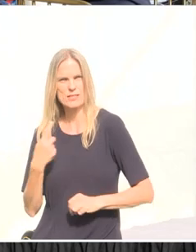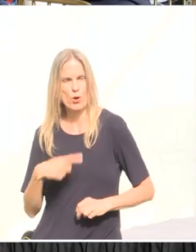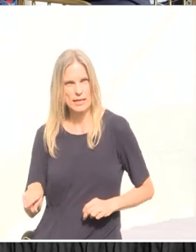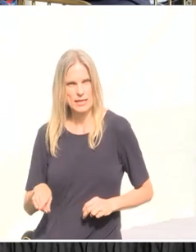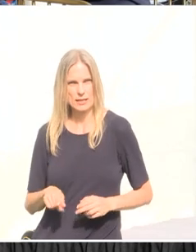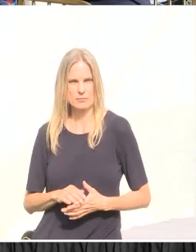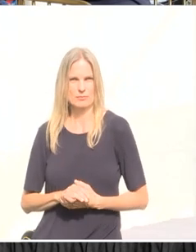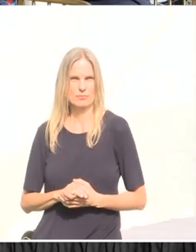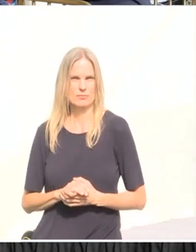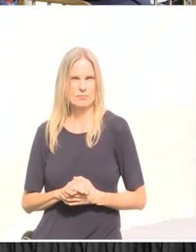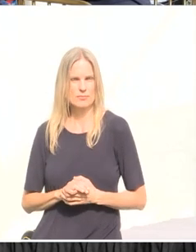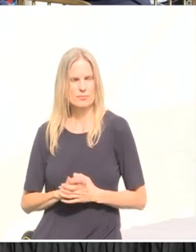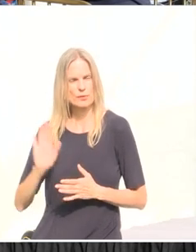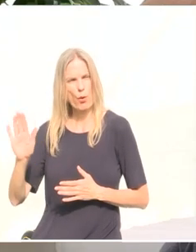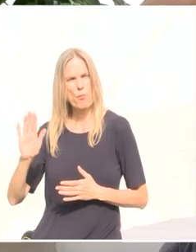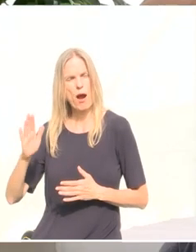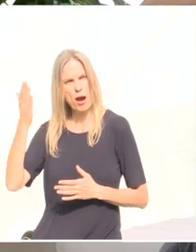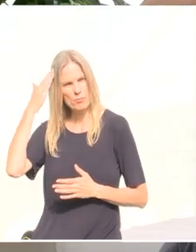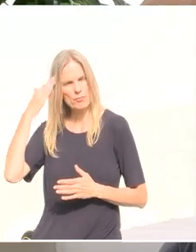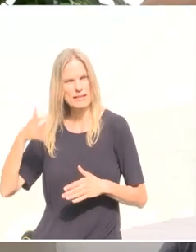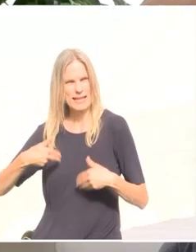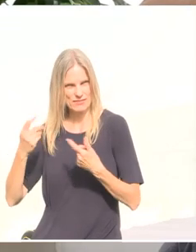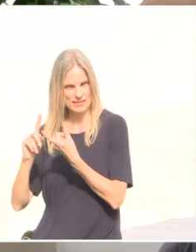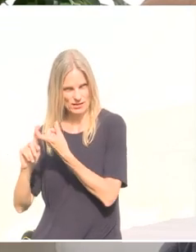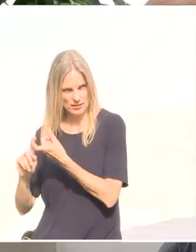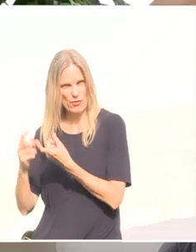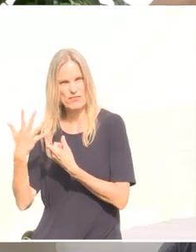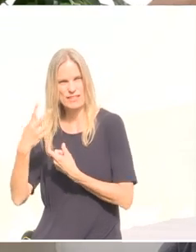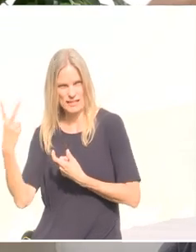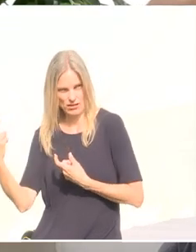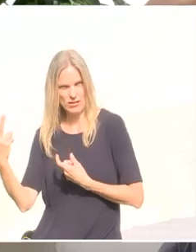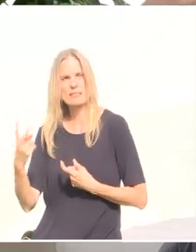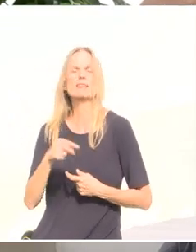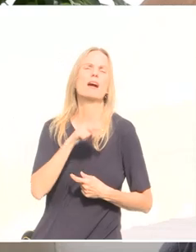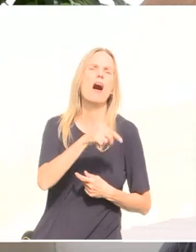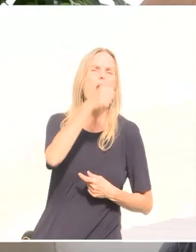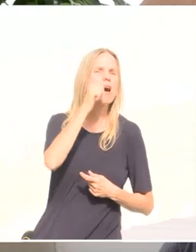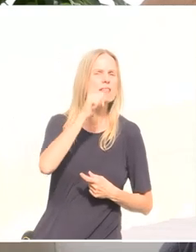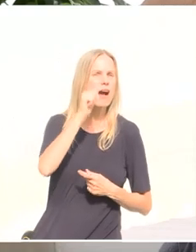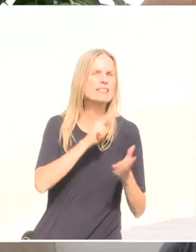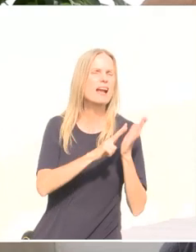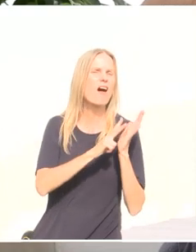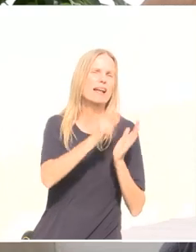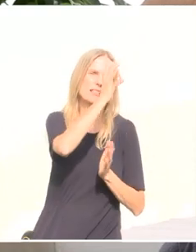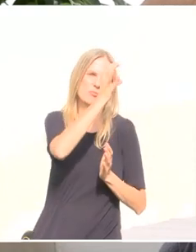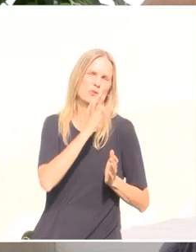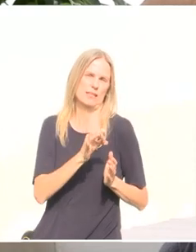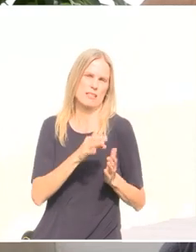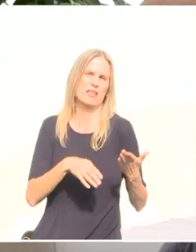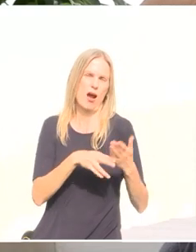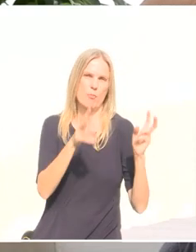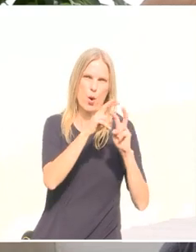when they were around mental health issues. And as for women, 80% of women were seeking for help.